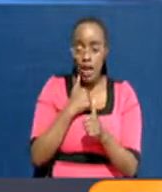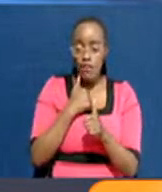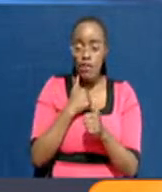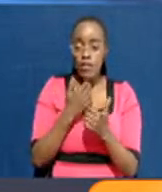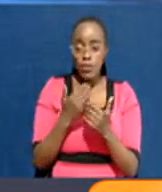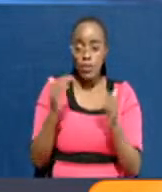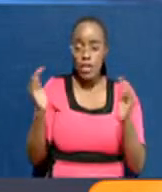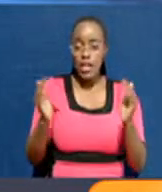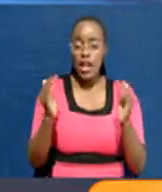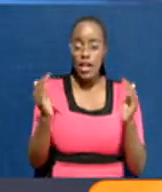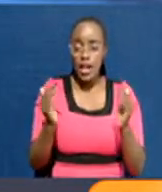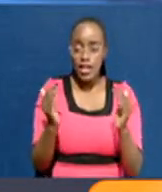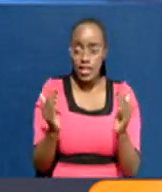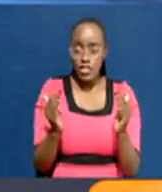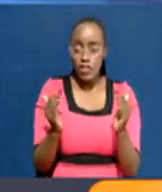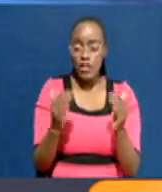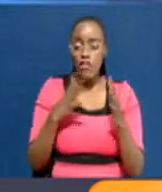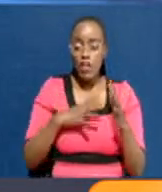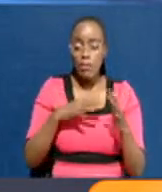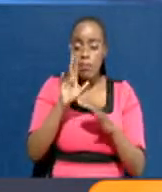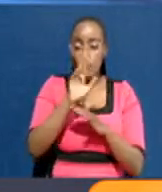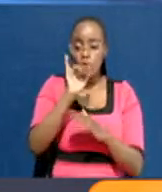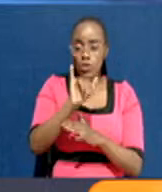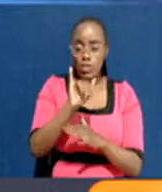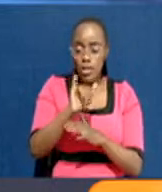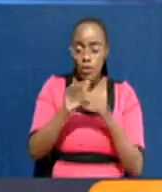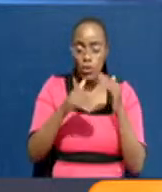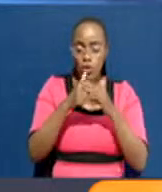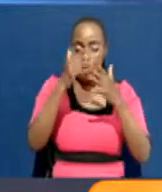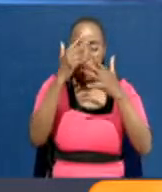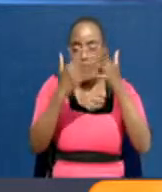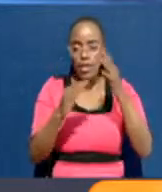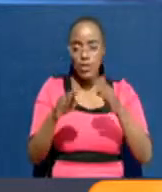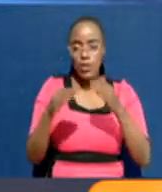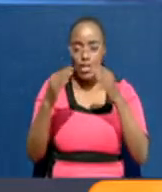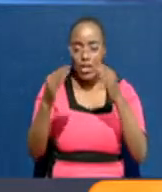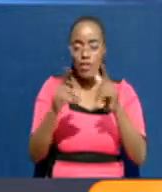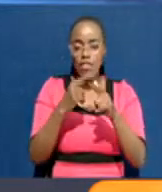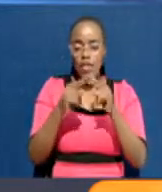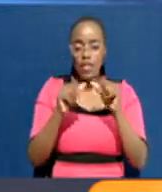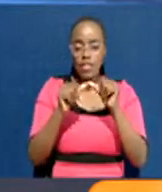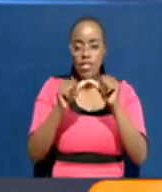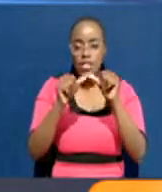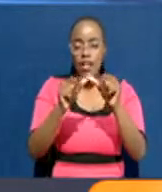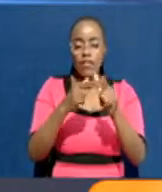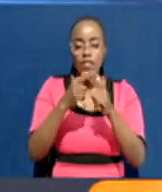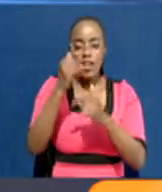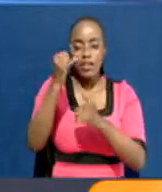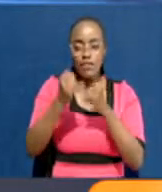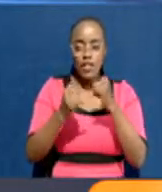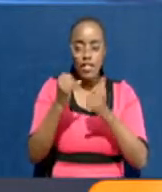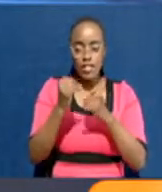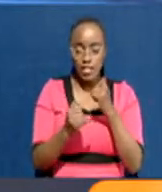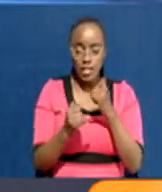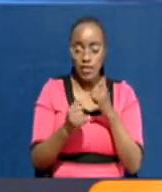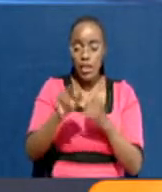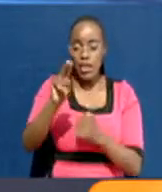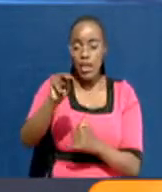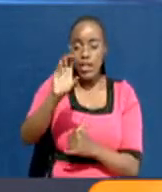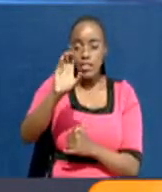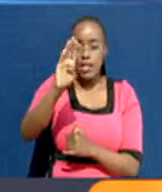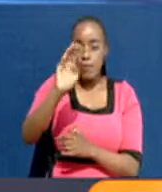encourage people to take advantage of it. We view all this as being part of sustainability. Lastly, is that